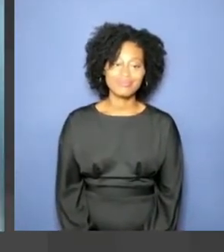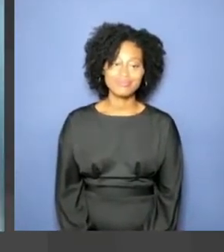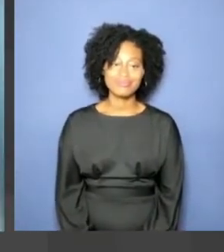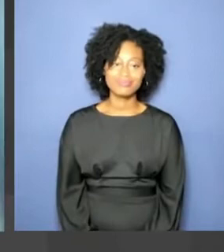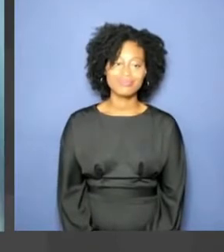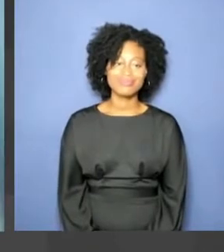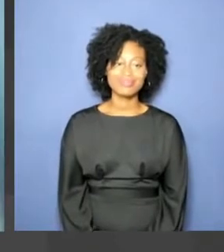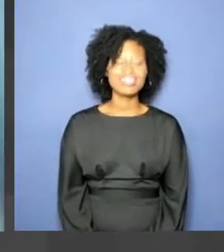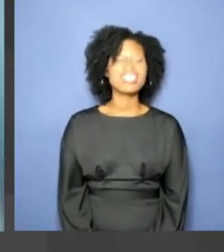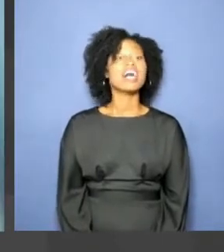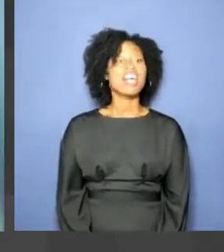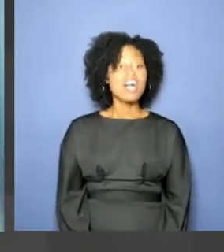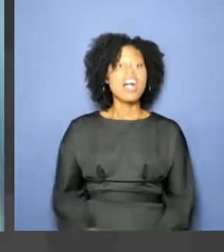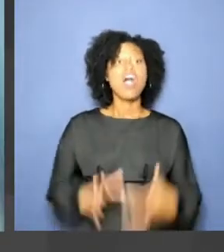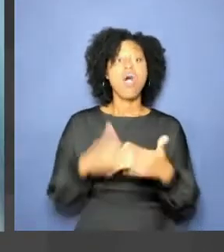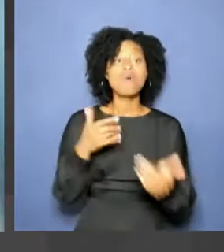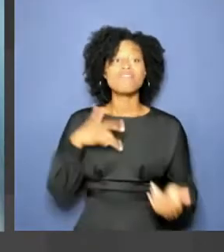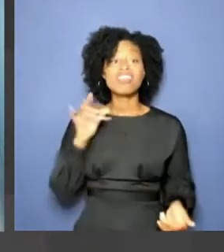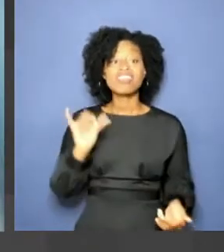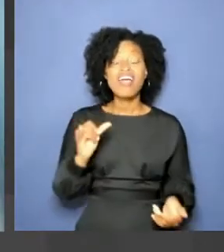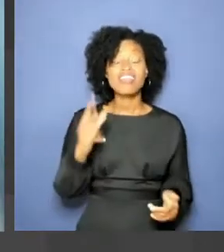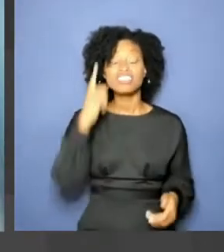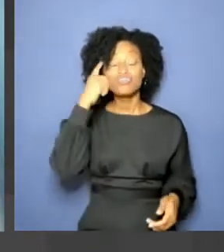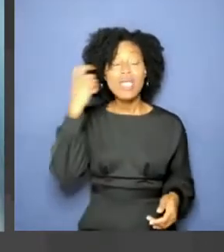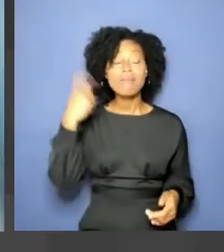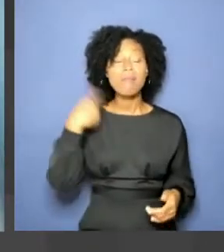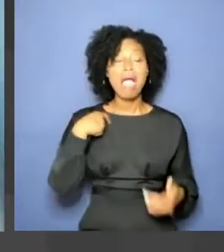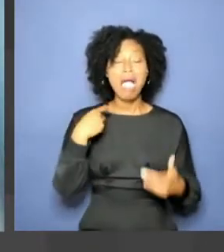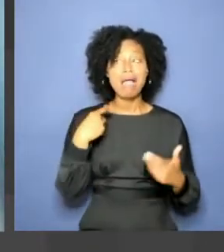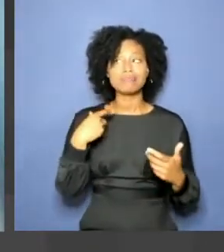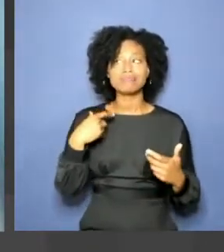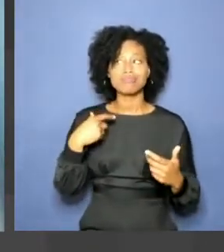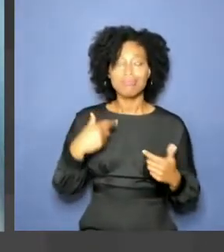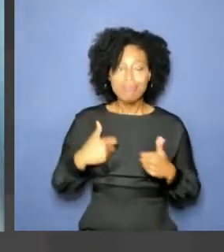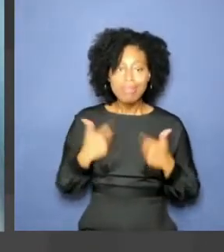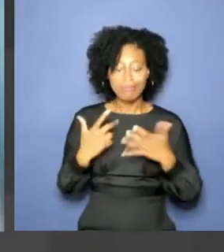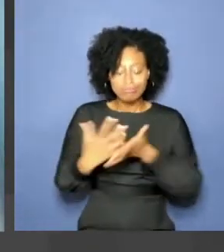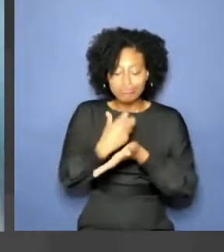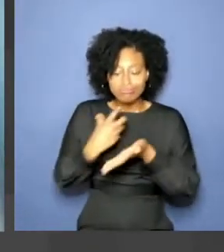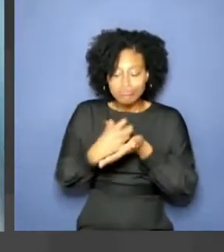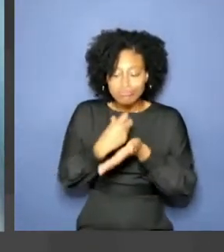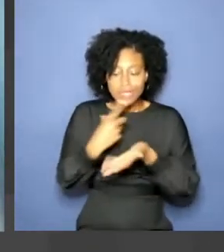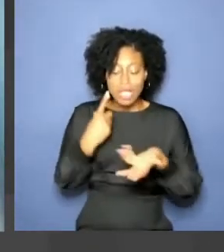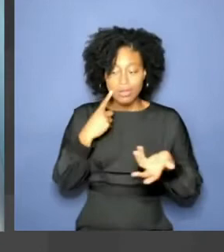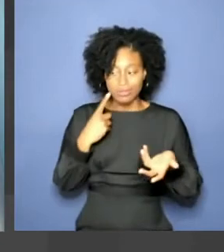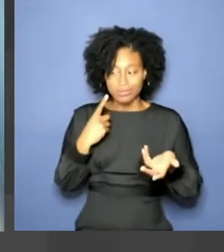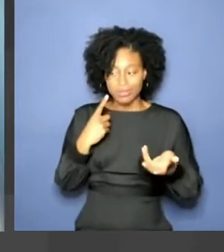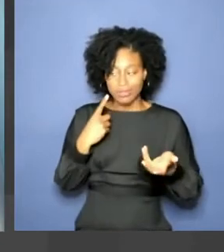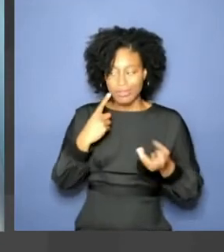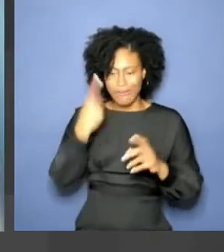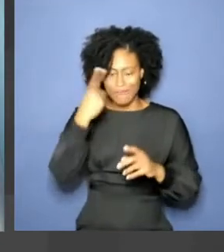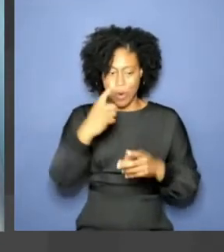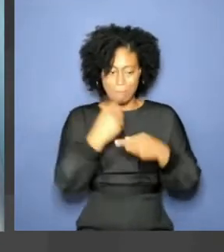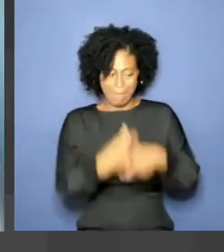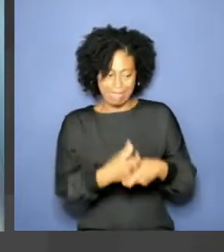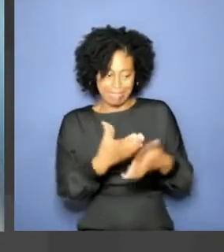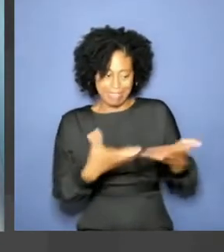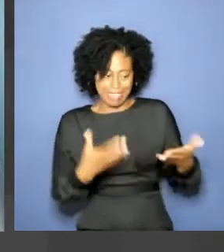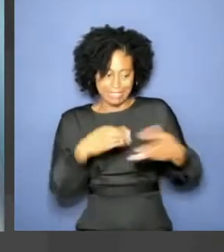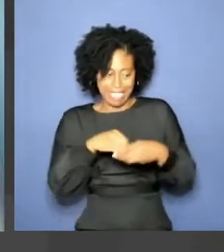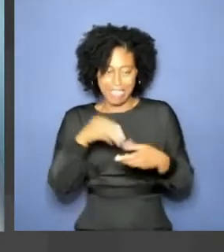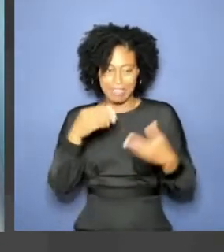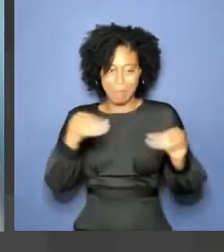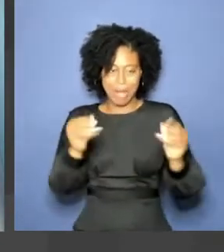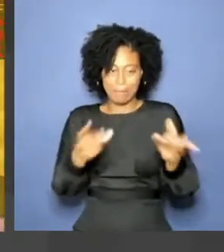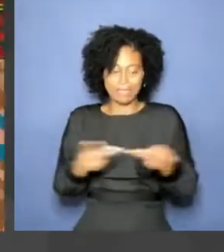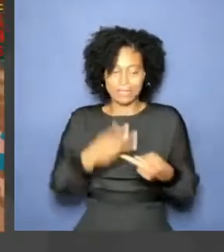It almost feels like a dream that I'm making a living, making content for the marketplace. It is the best job that I could